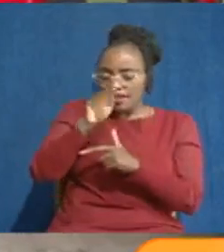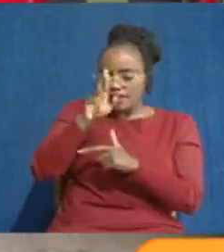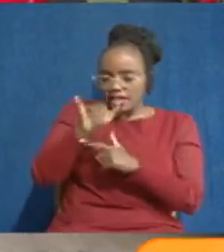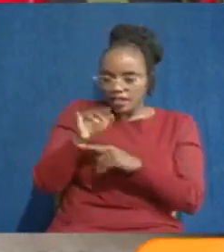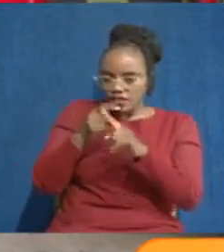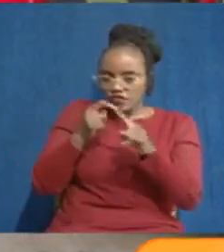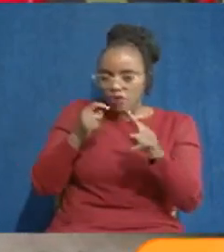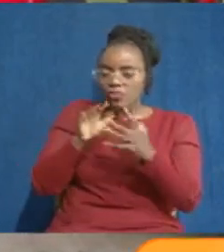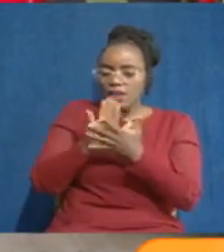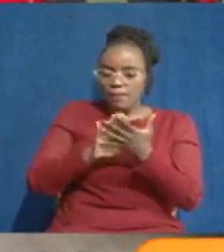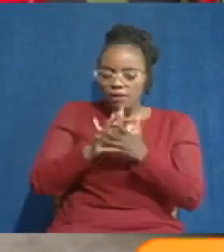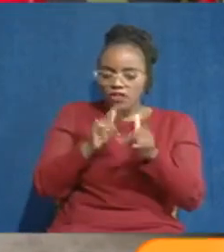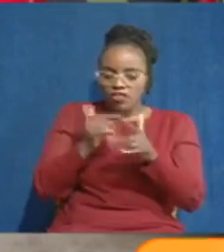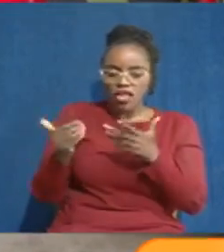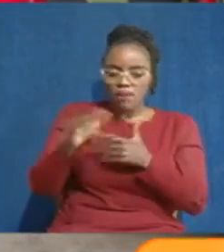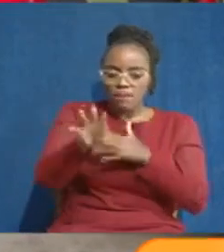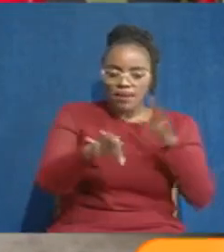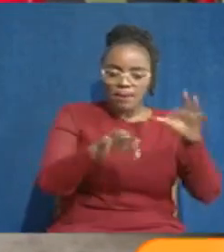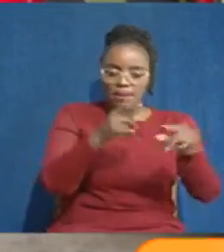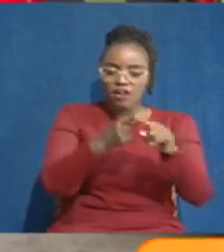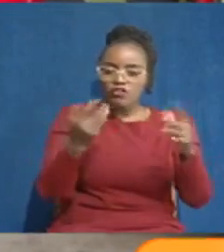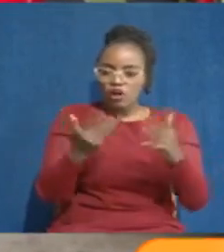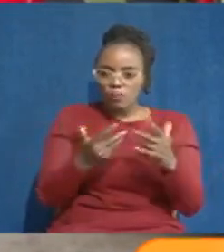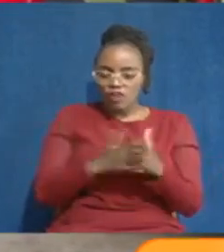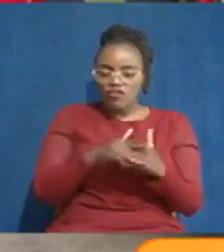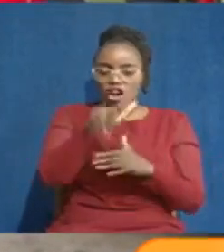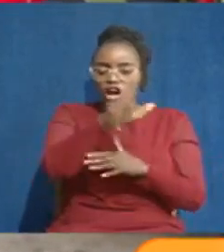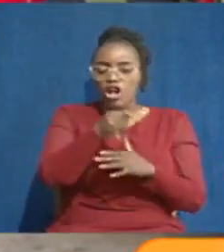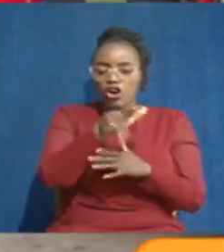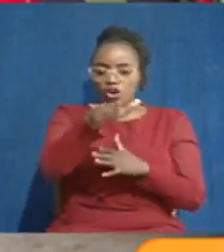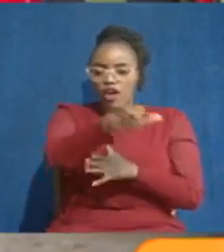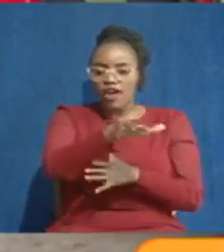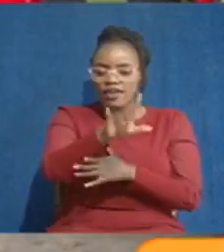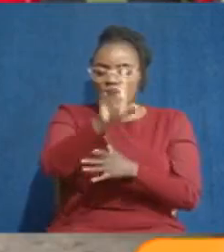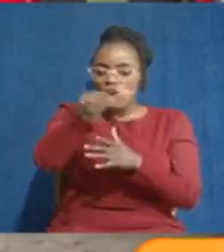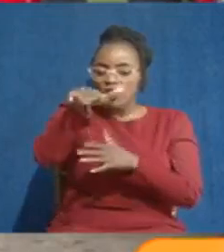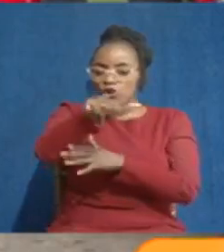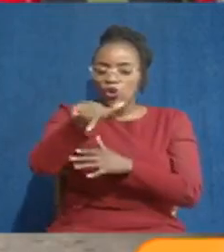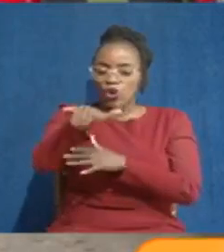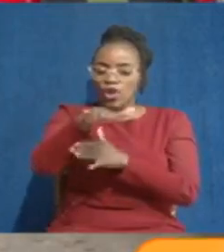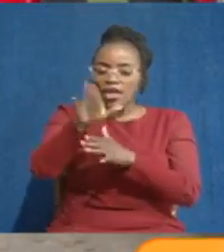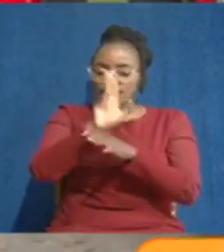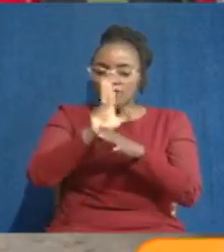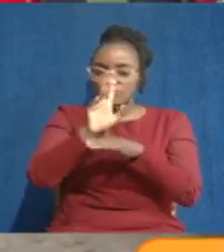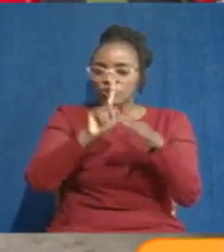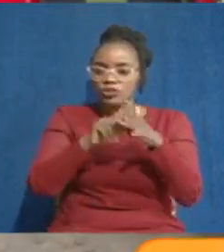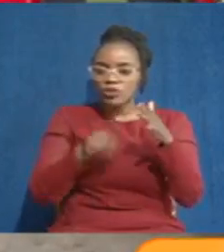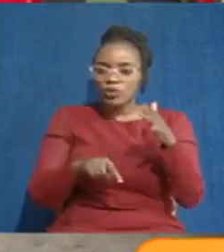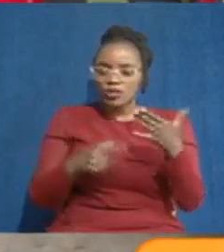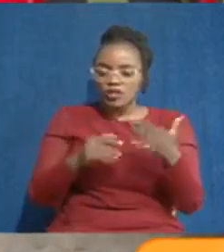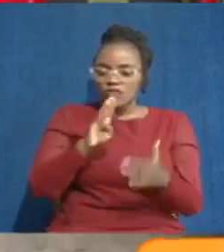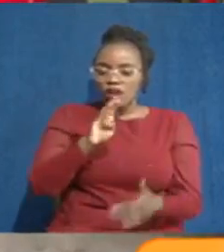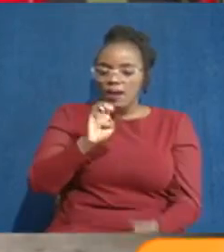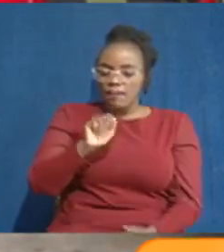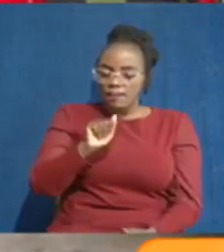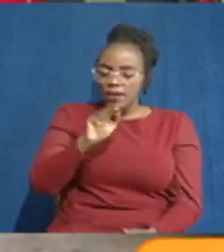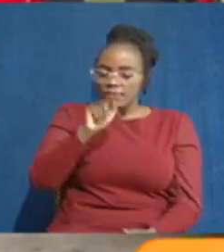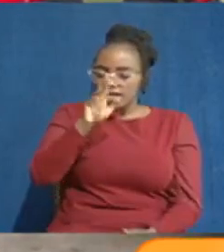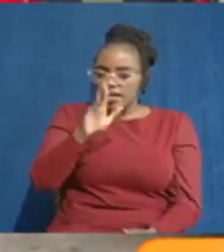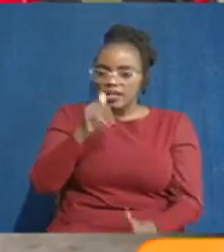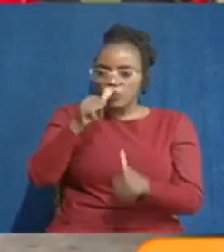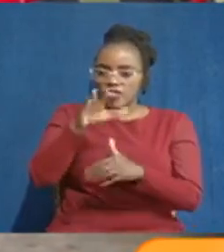cells collected from local sources, and one of the local sources was to use batteries that are recovered